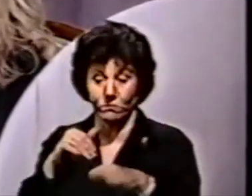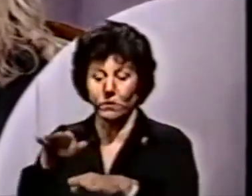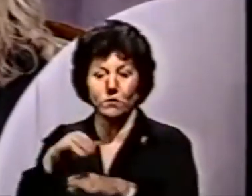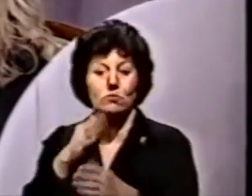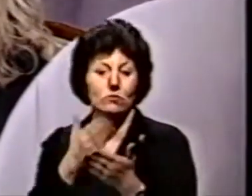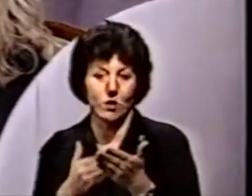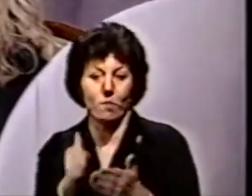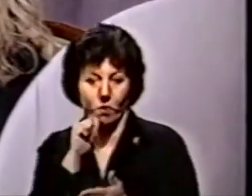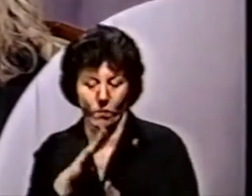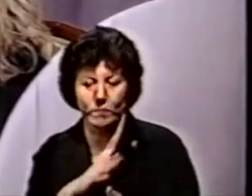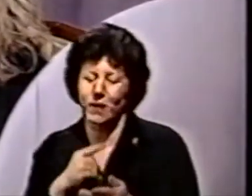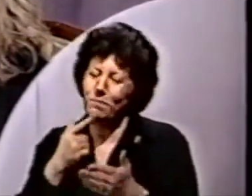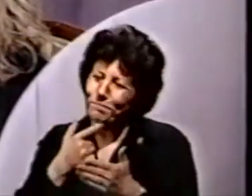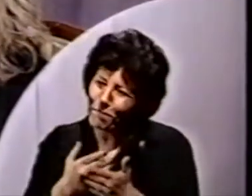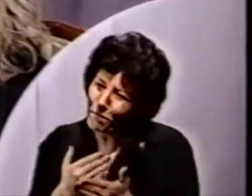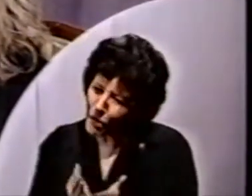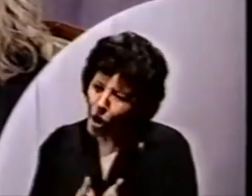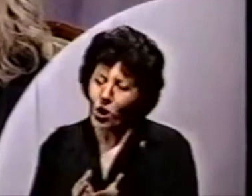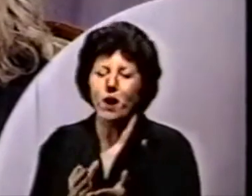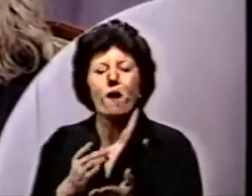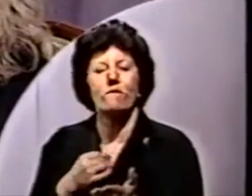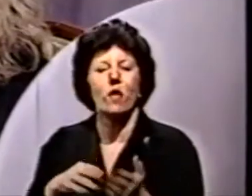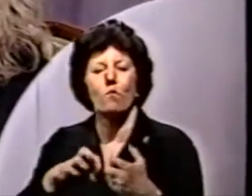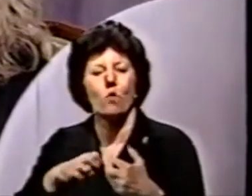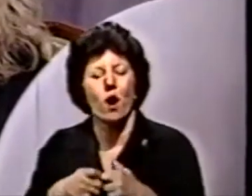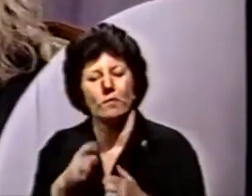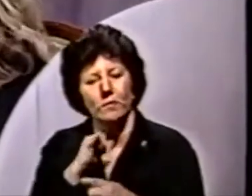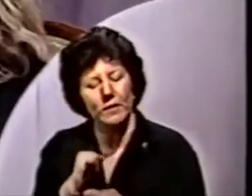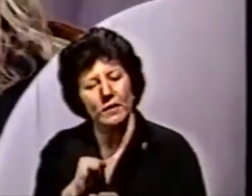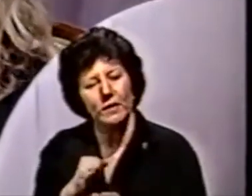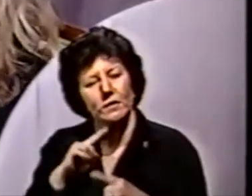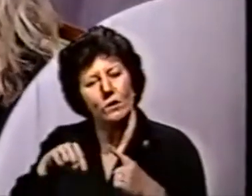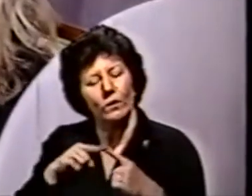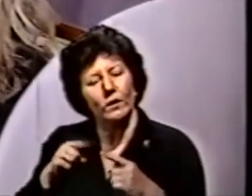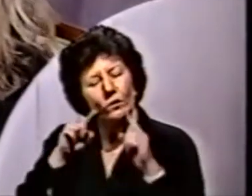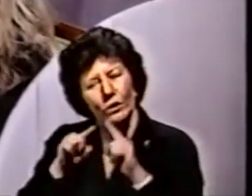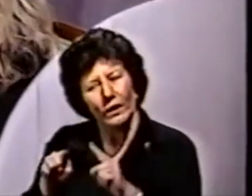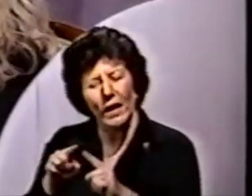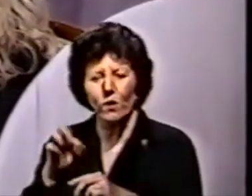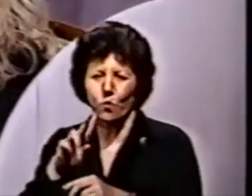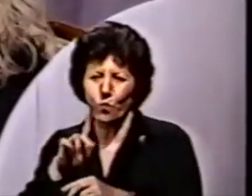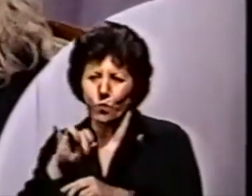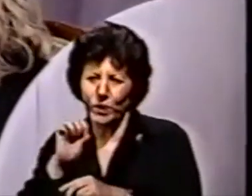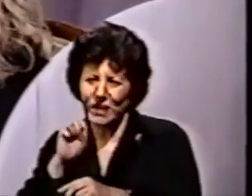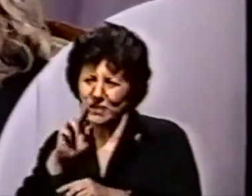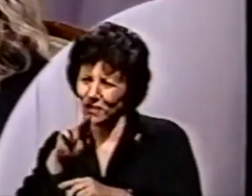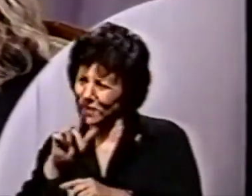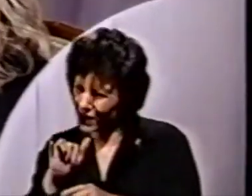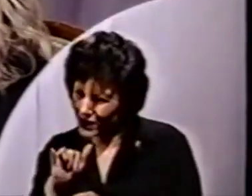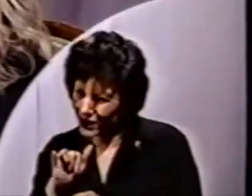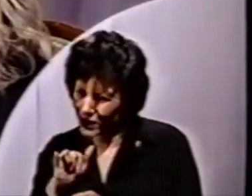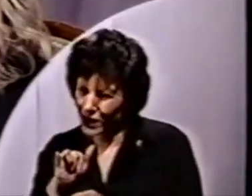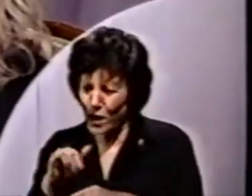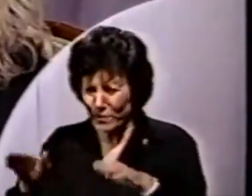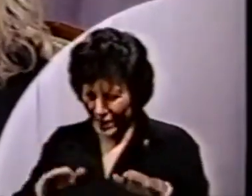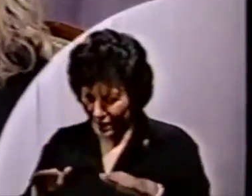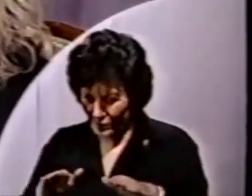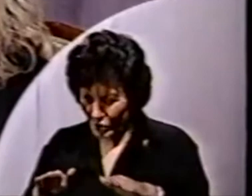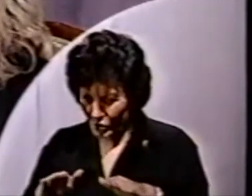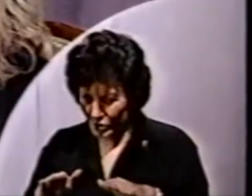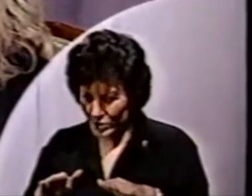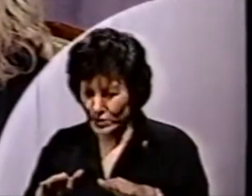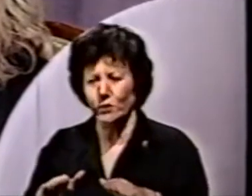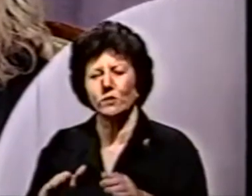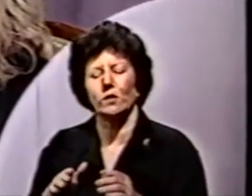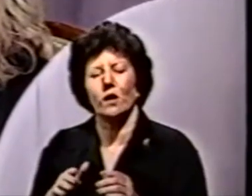Part of the problem is that when you look at risky behaviors, mm-hmm. Or at-risk populations,